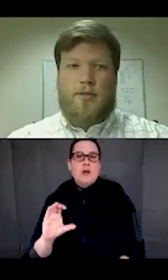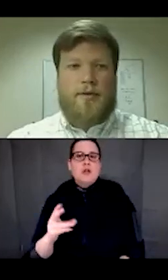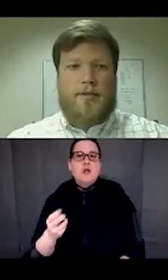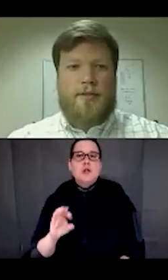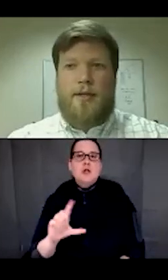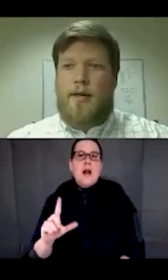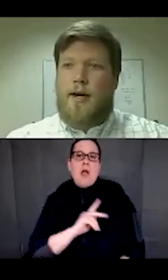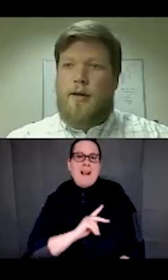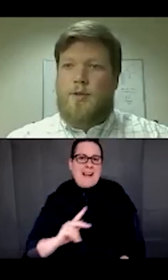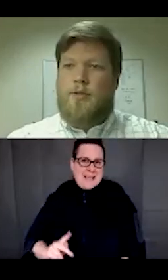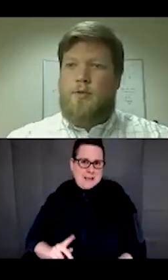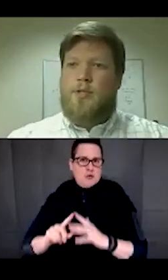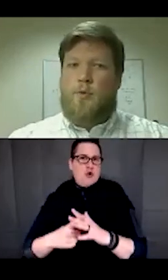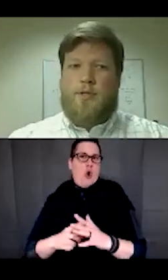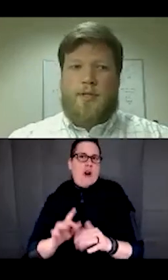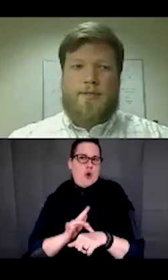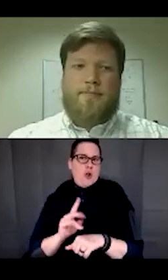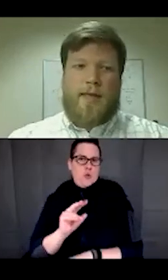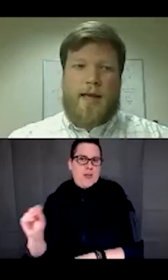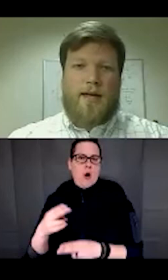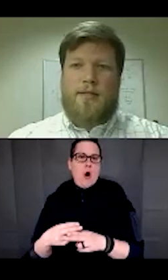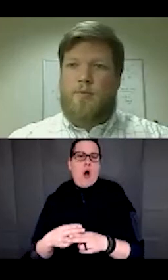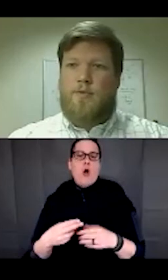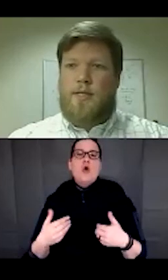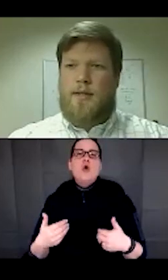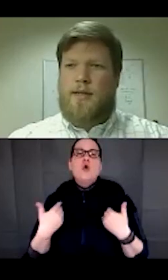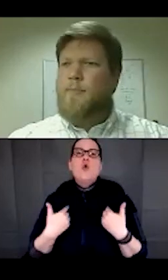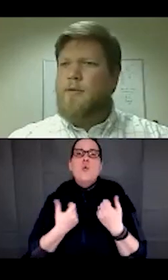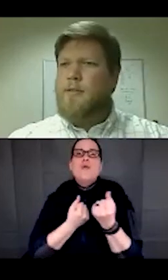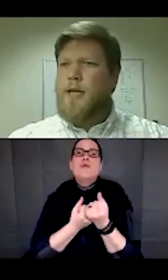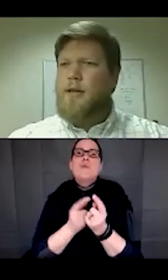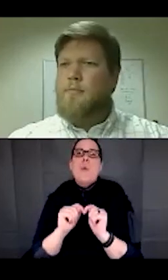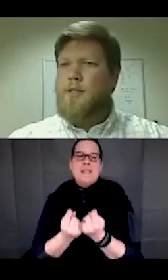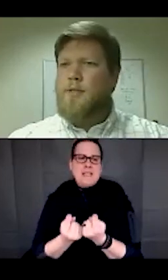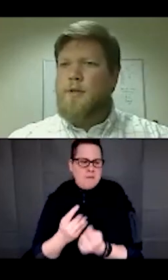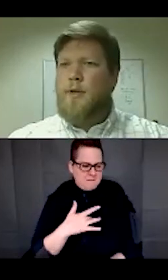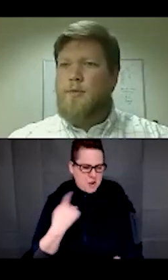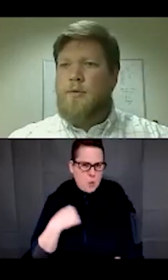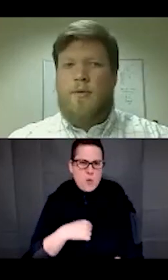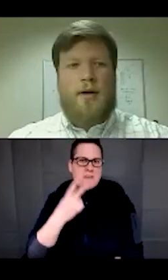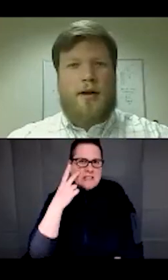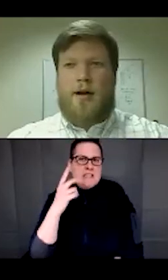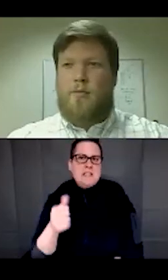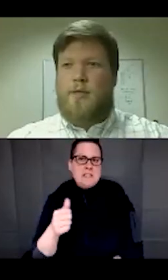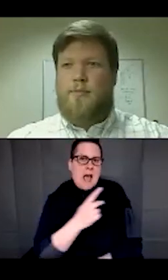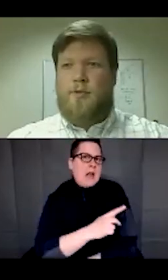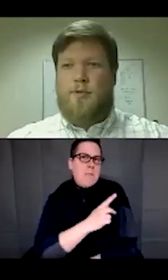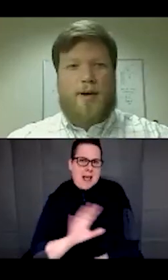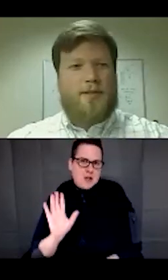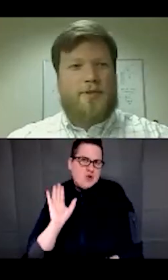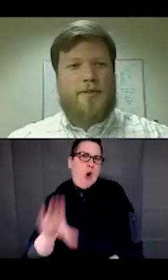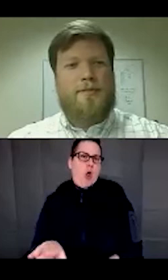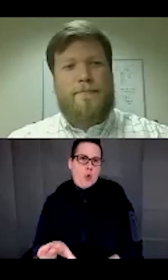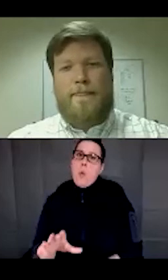early 2000s. It's called Youth Support Teams. And we've seen, I think, about 10 patients all the way through with some generally